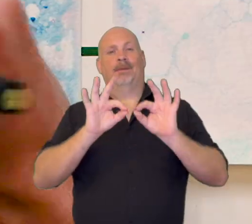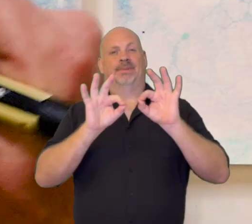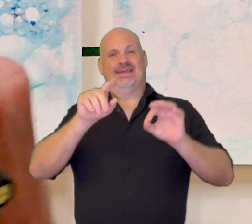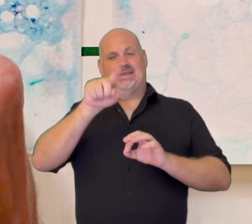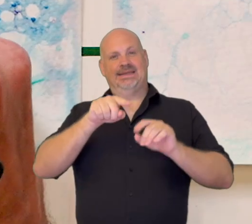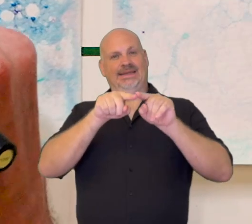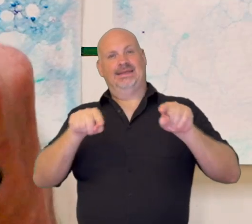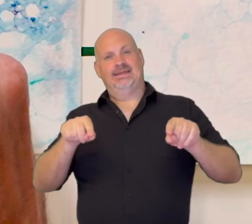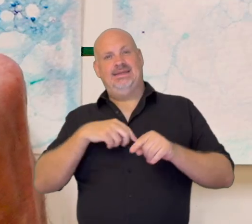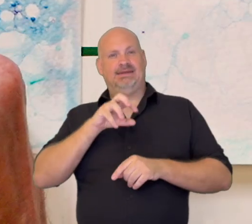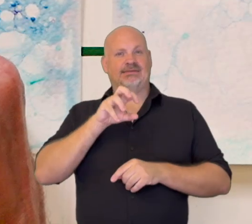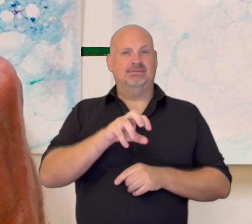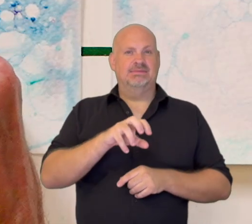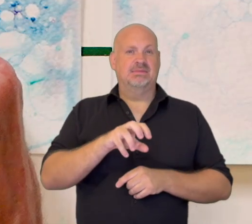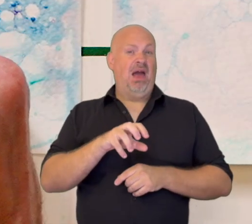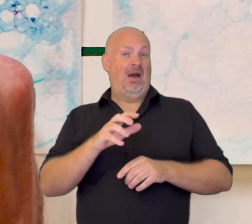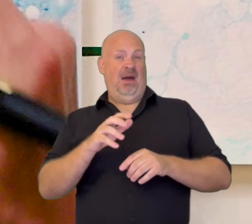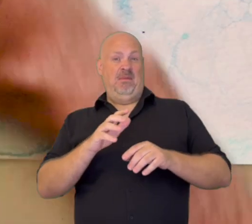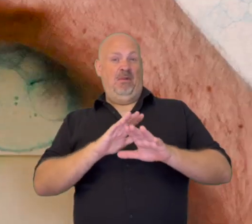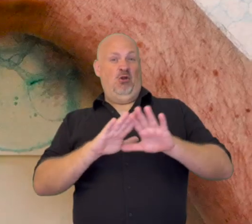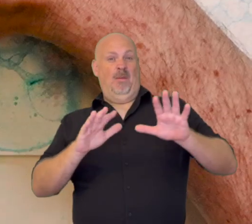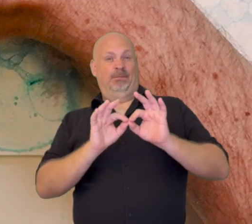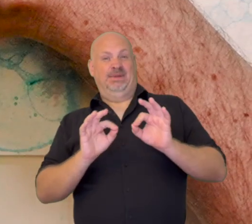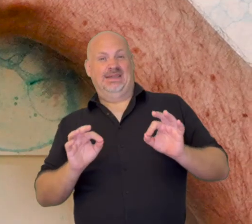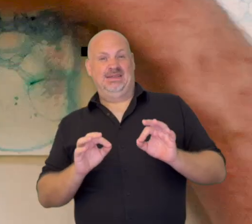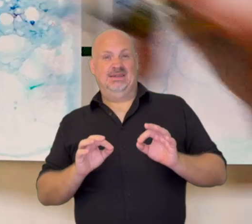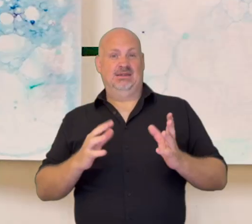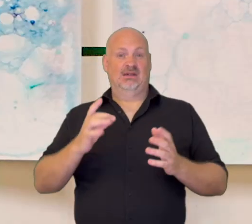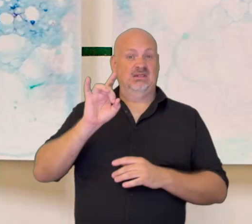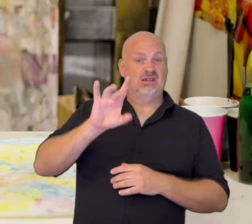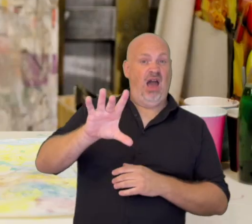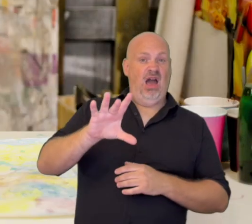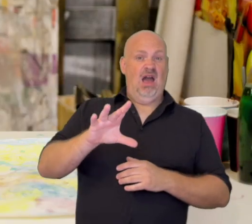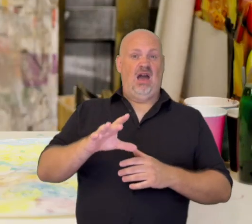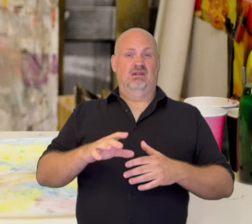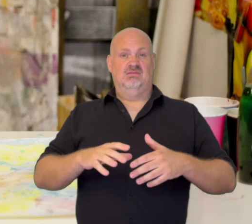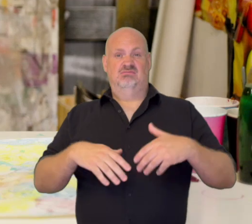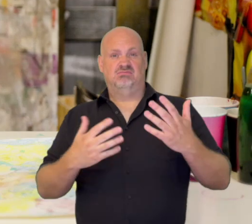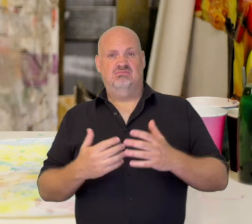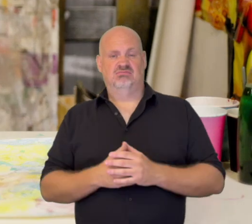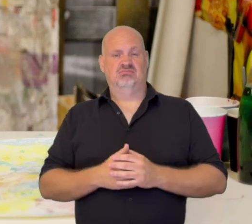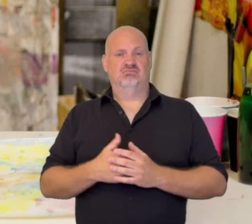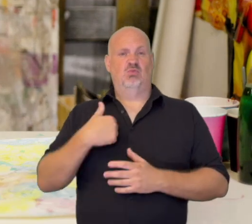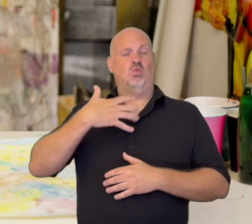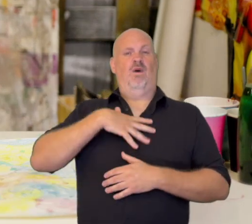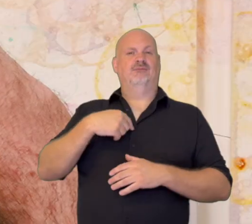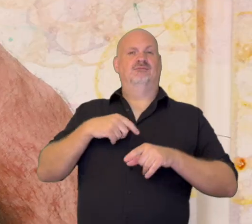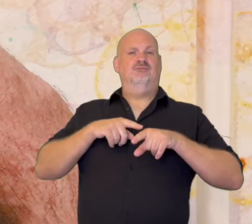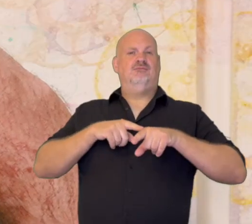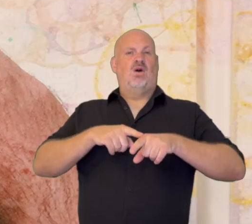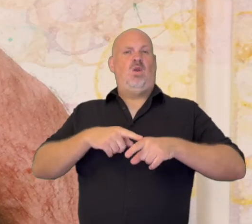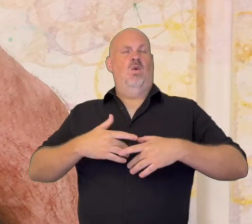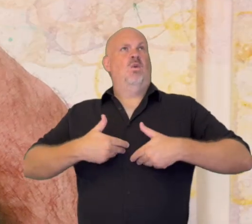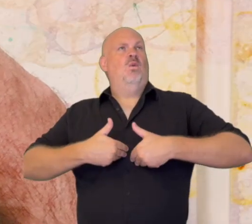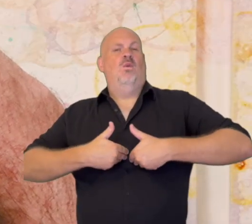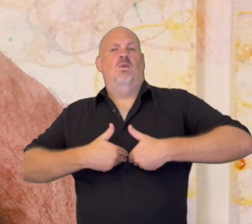and then maybe it's not a peace sign, maybe it's a star. And I just want to follow that intrigue and that sort